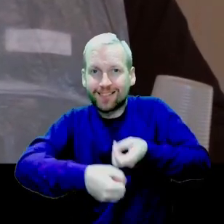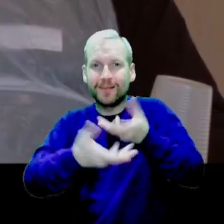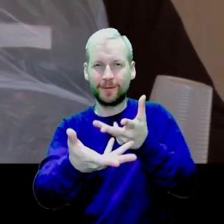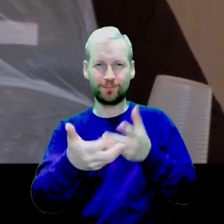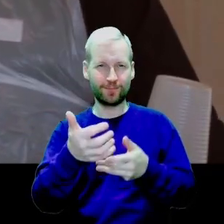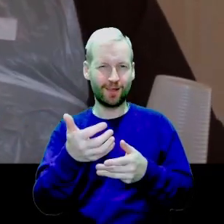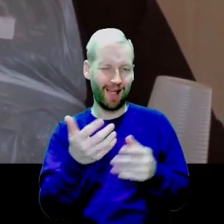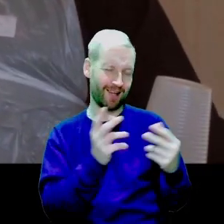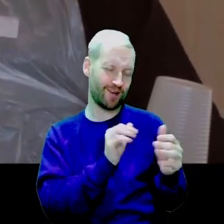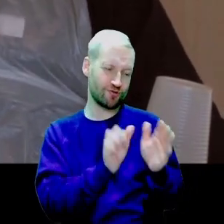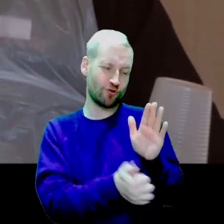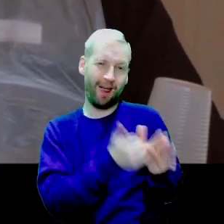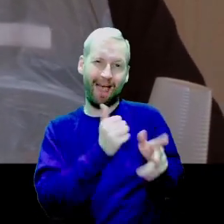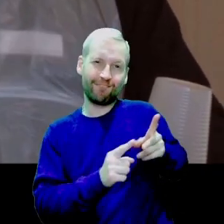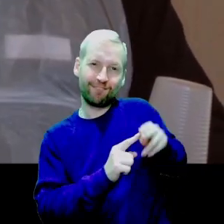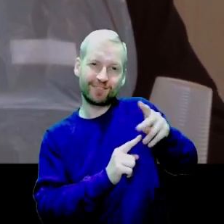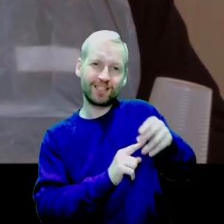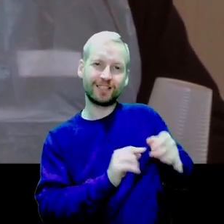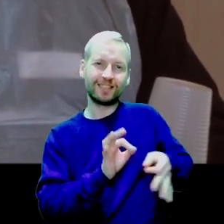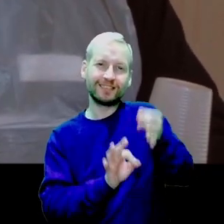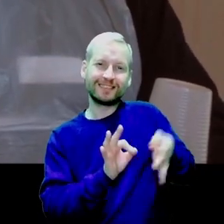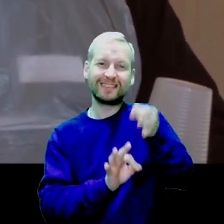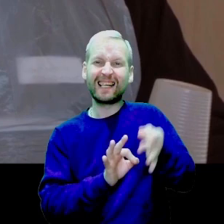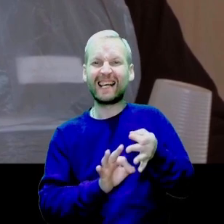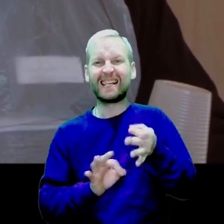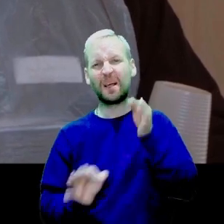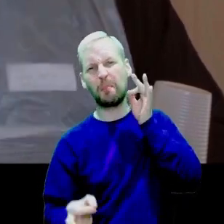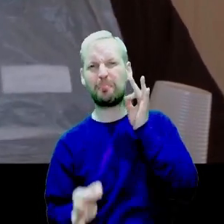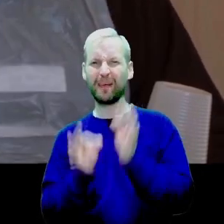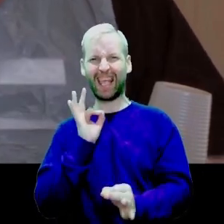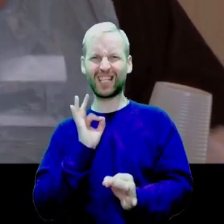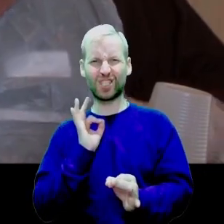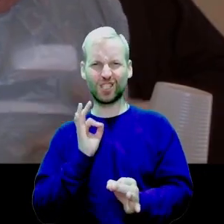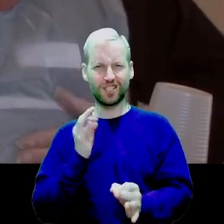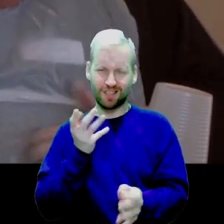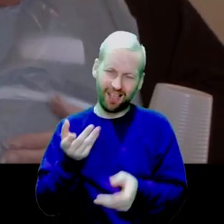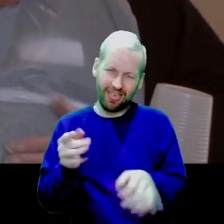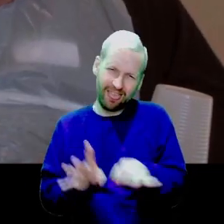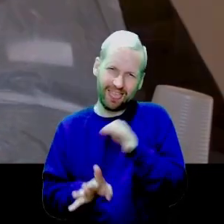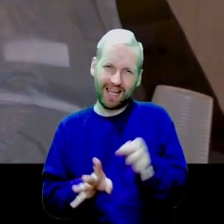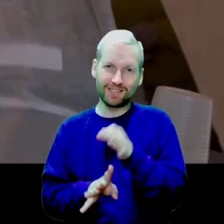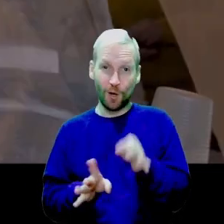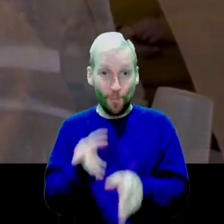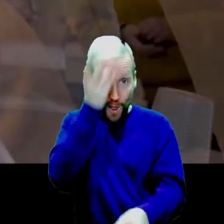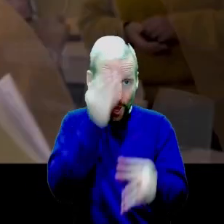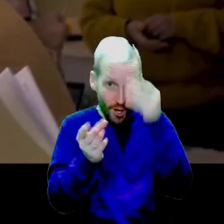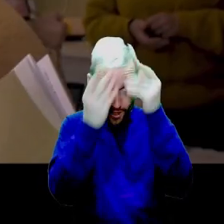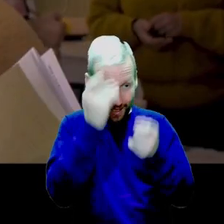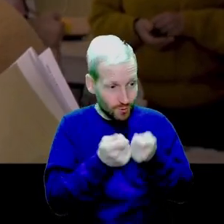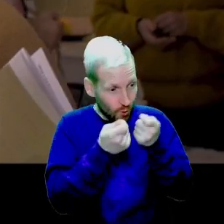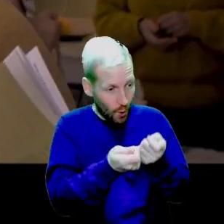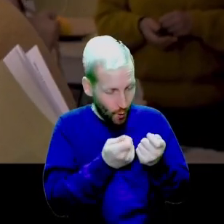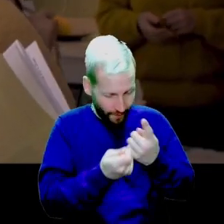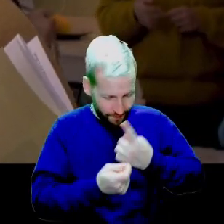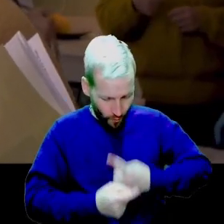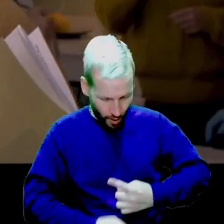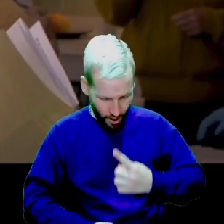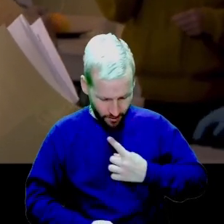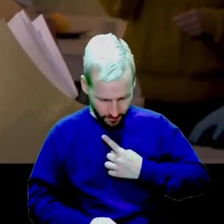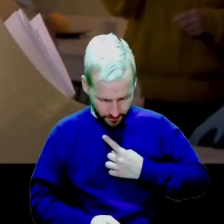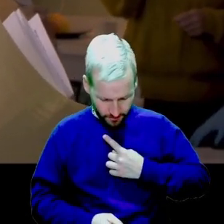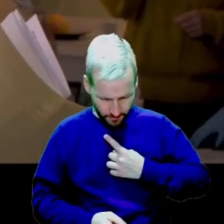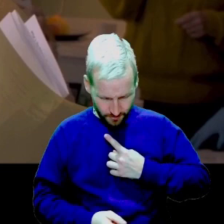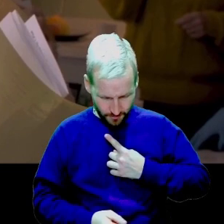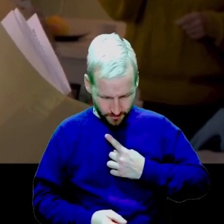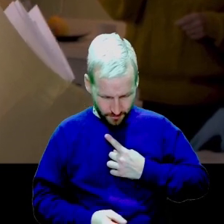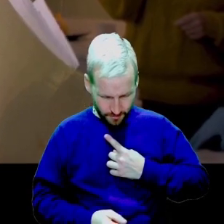Crafty Chatter, we like to stitch and bitch. Together, we'll learn how to cook for one. And